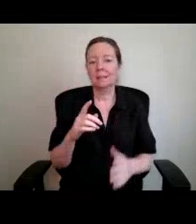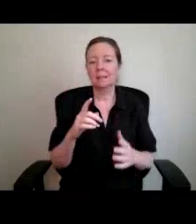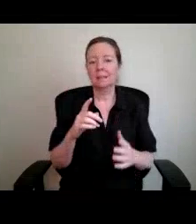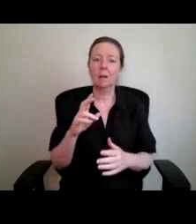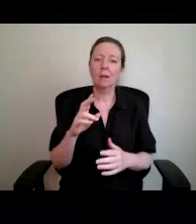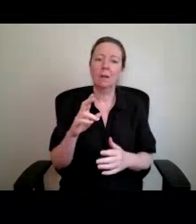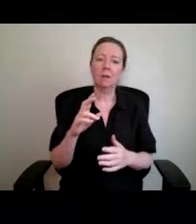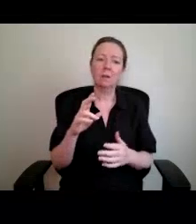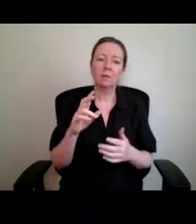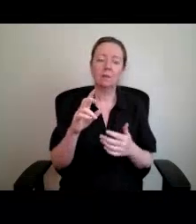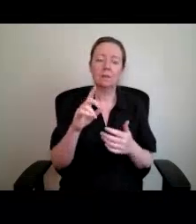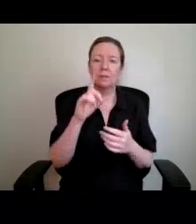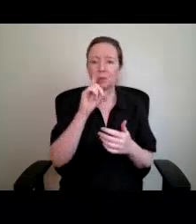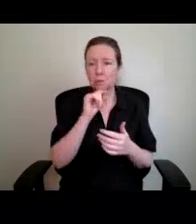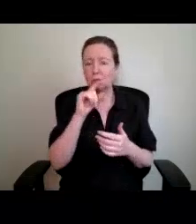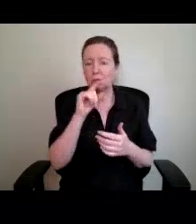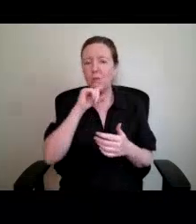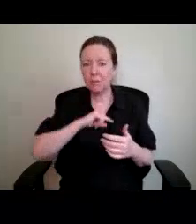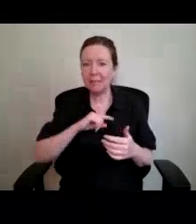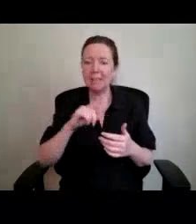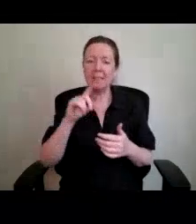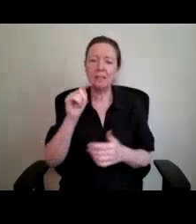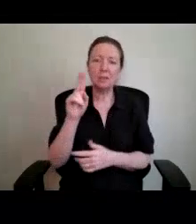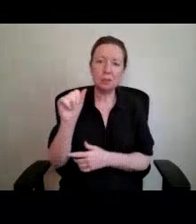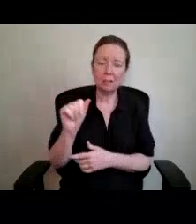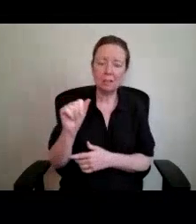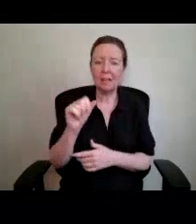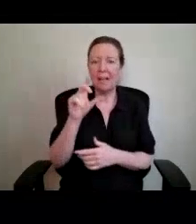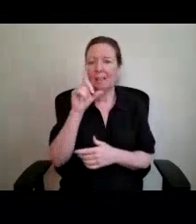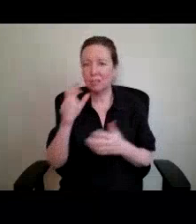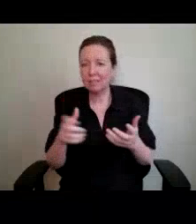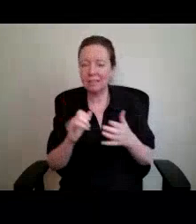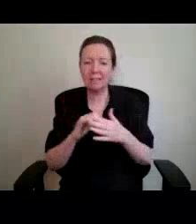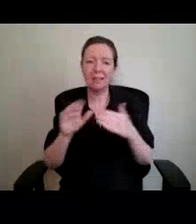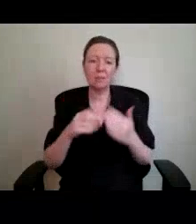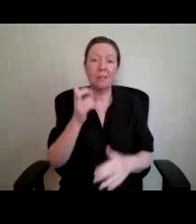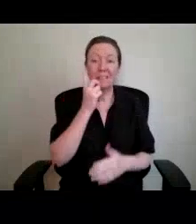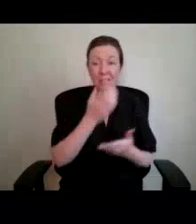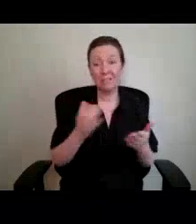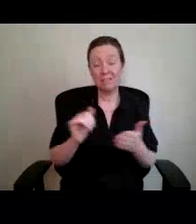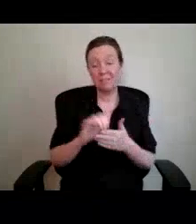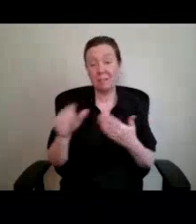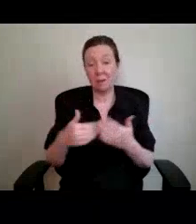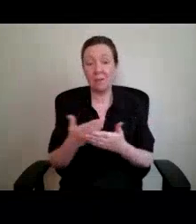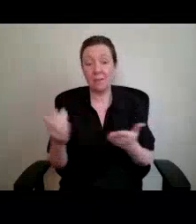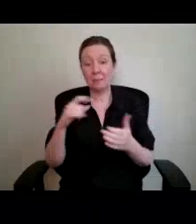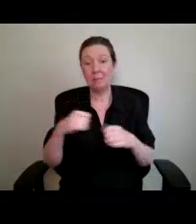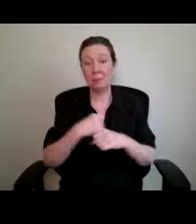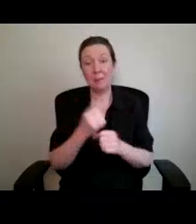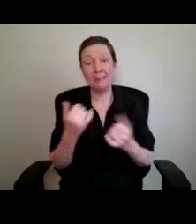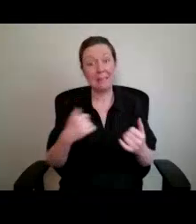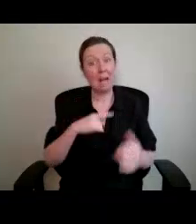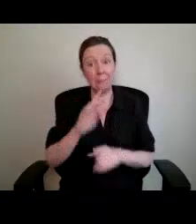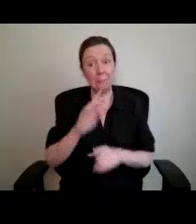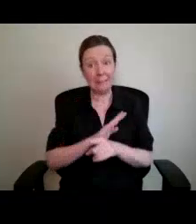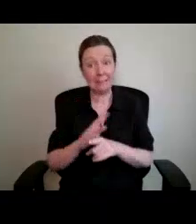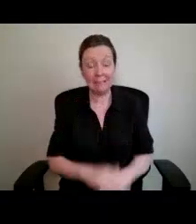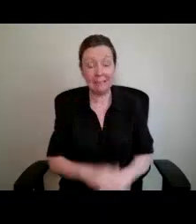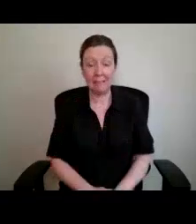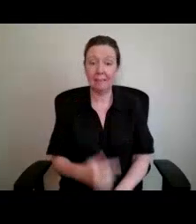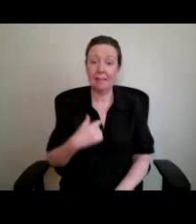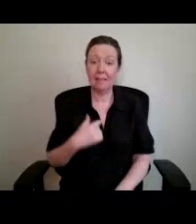tuna, and chicken salad. And then that's all the dinner stuff and all the salads that we gotta make today. I'm a busy girl. I feel